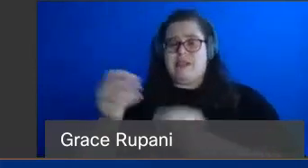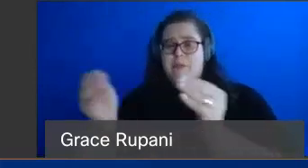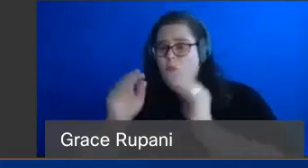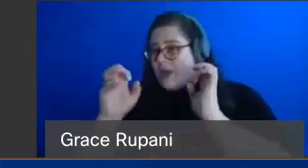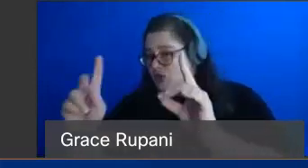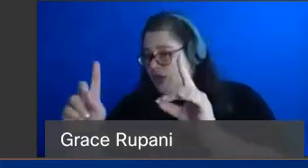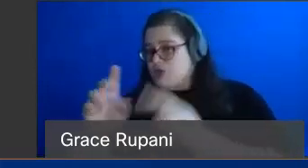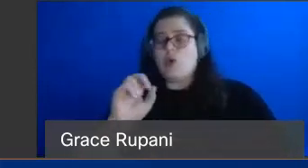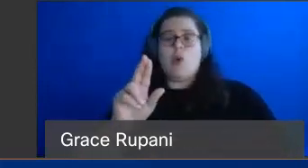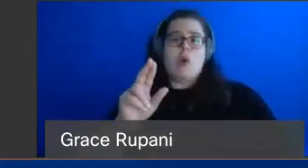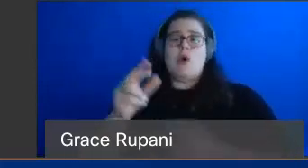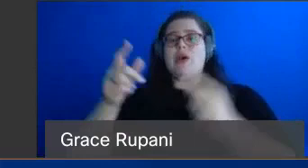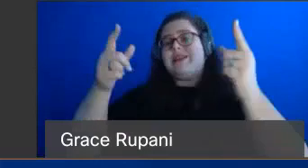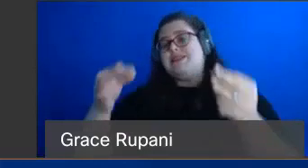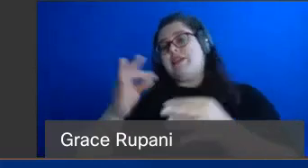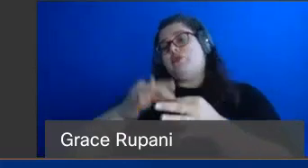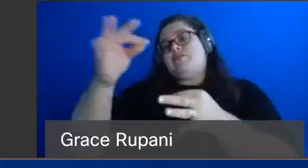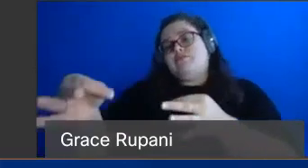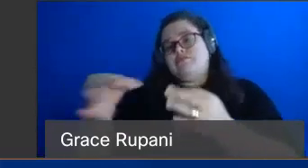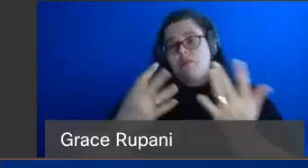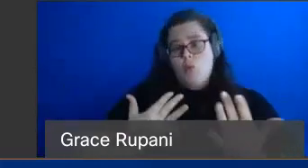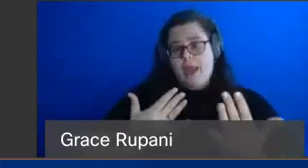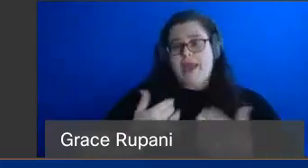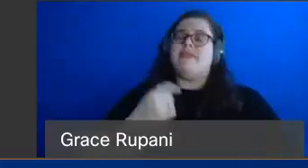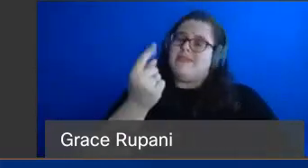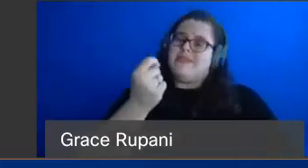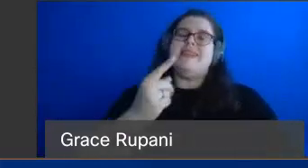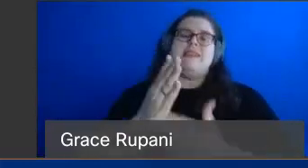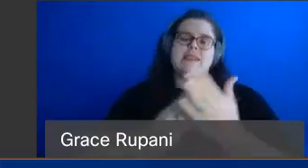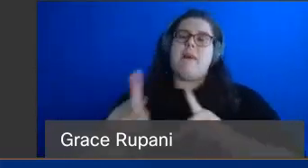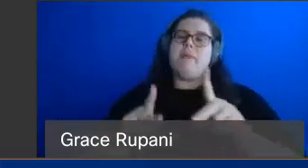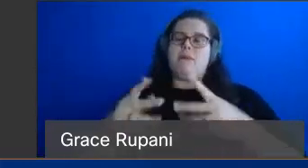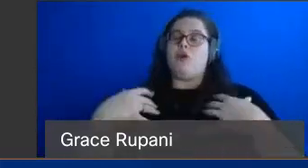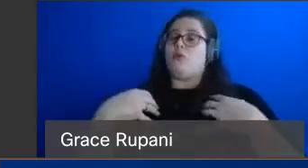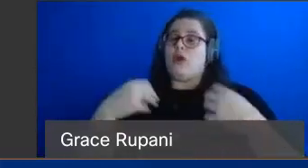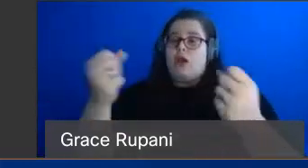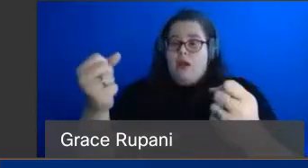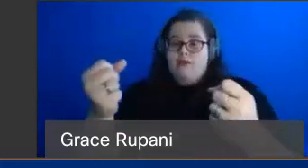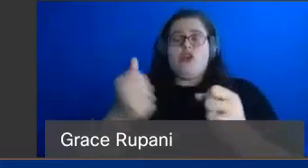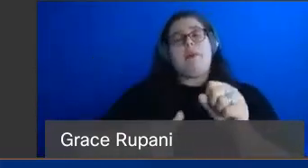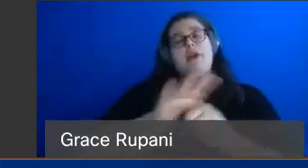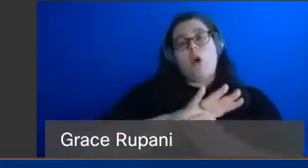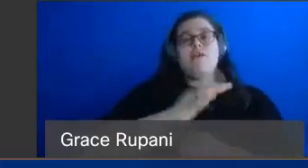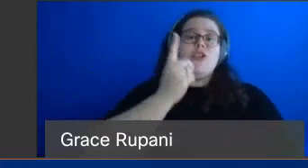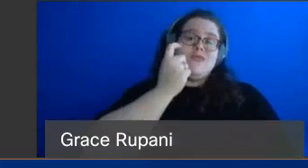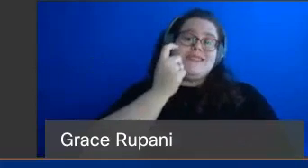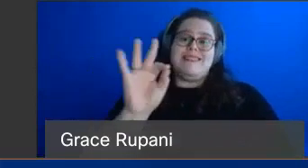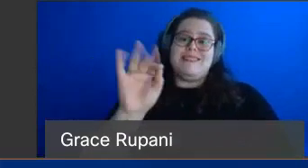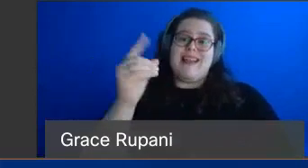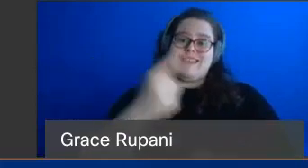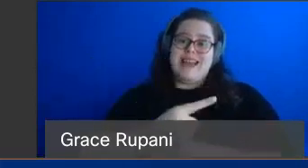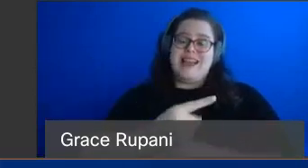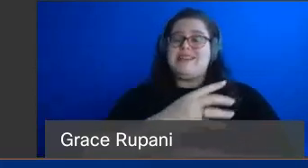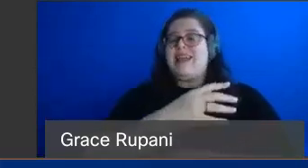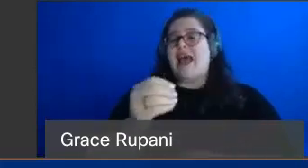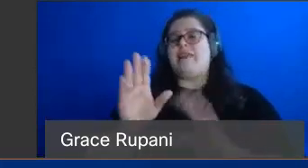Keeping in mind, there are some people who may have had COVID in the most recent 90 days who may be waiting. And